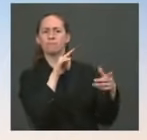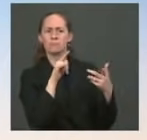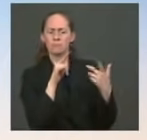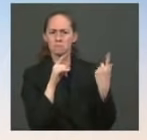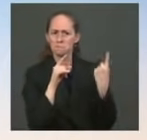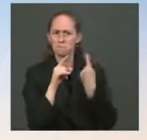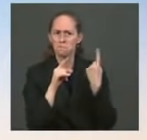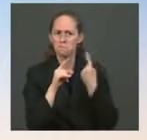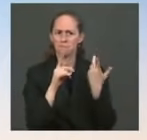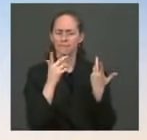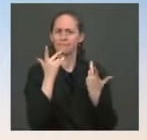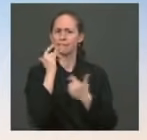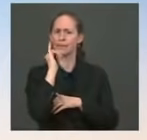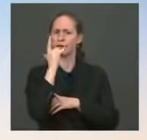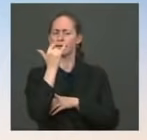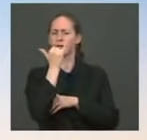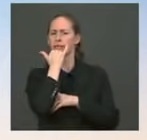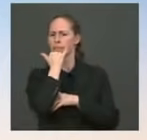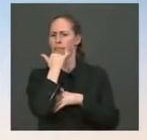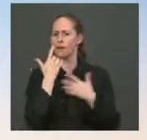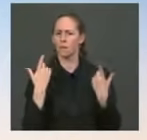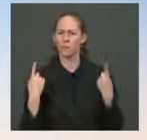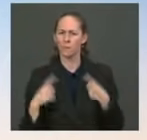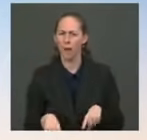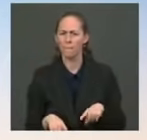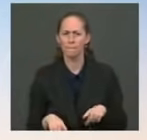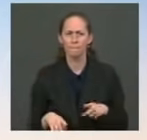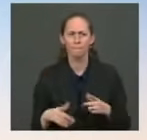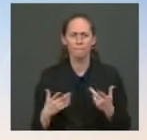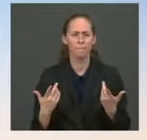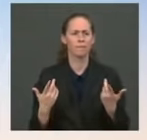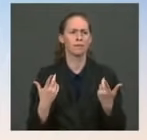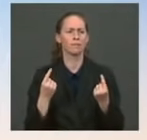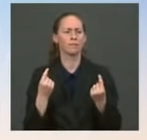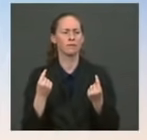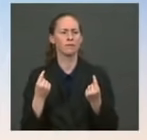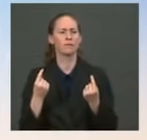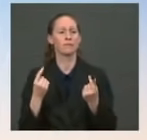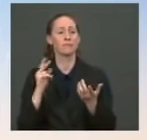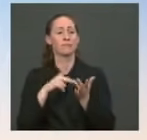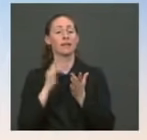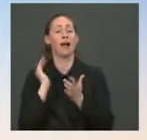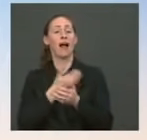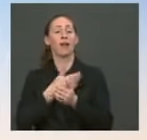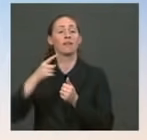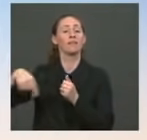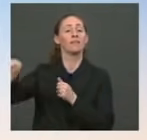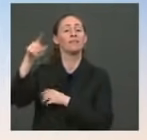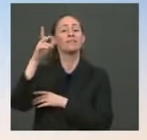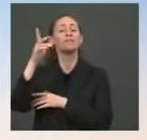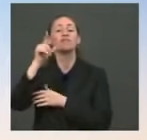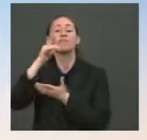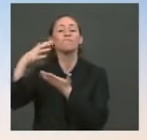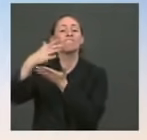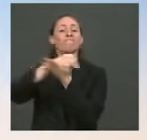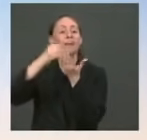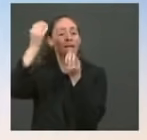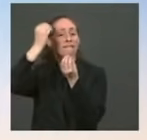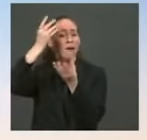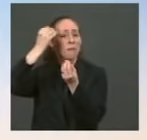How did this happen? What does this tell us about our intelligence in Afghanistan? And what are the procedures for accountability going